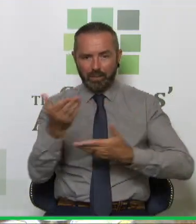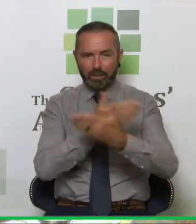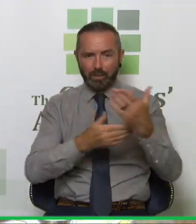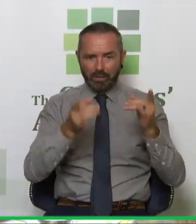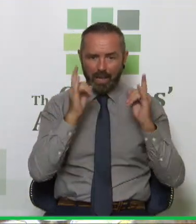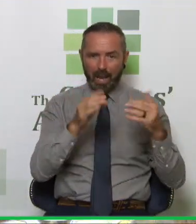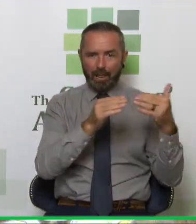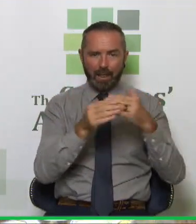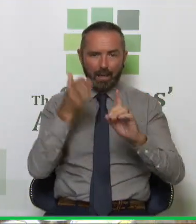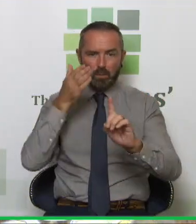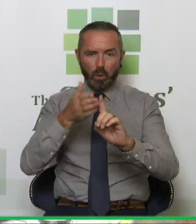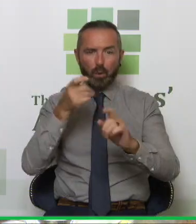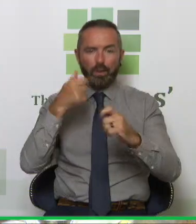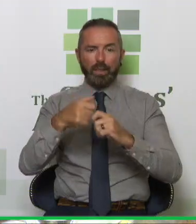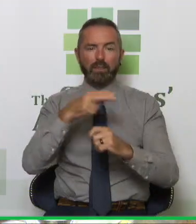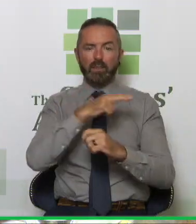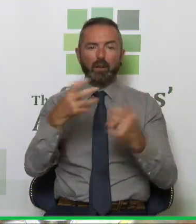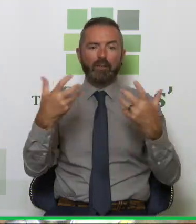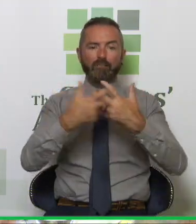is already unfit for purpose.